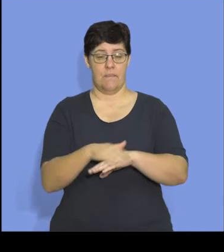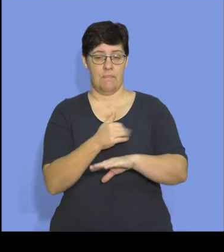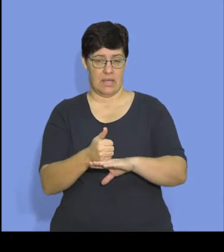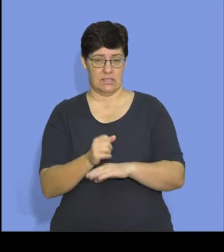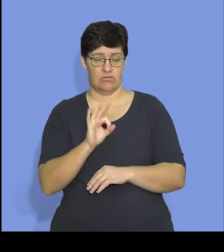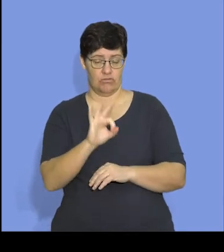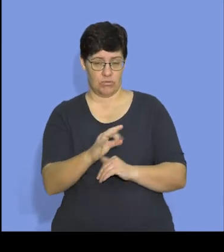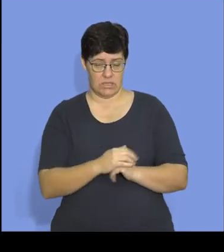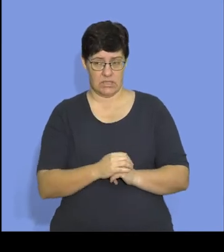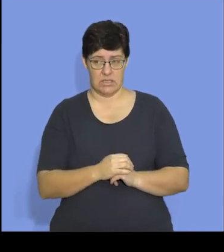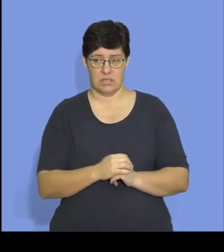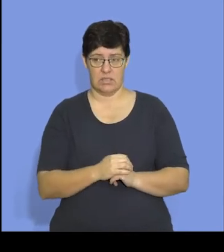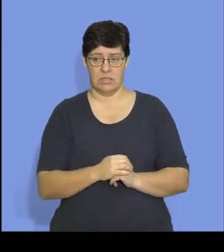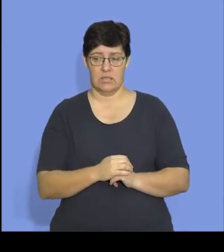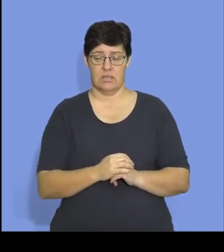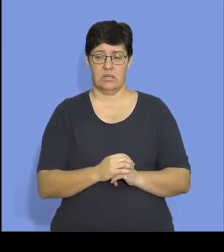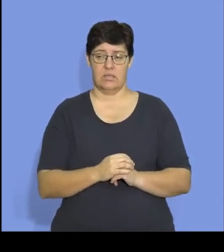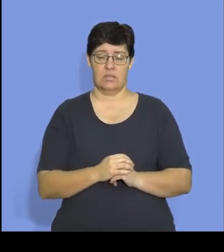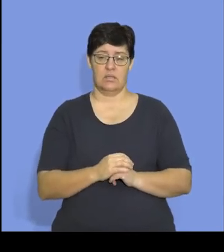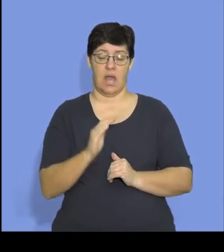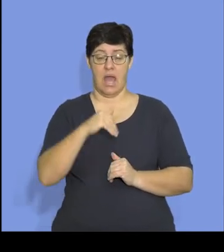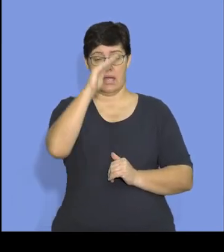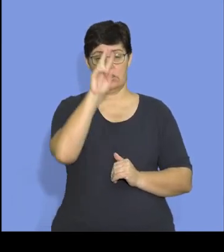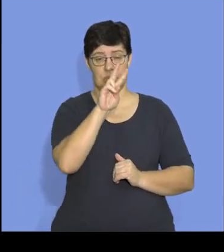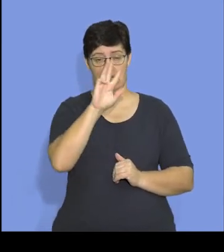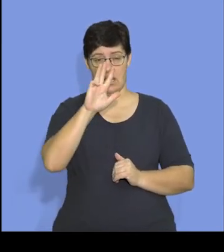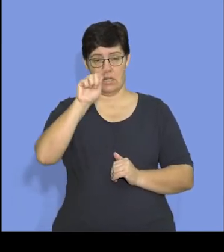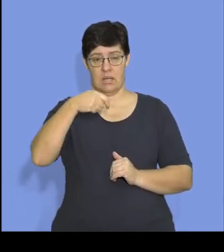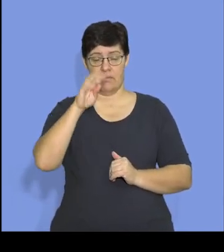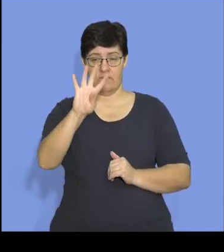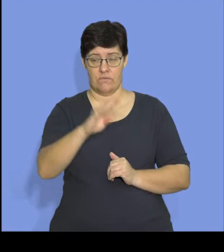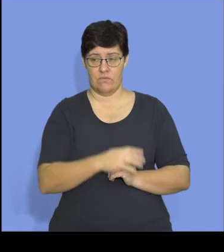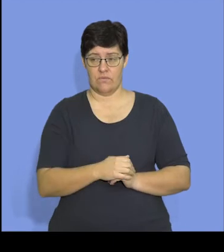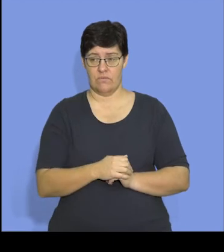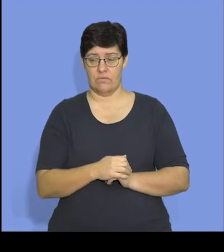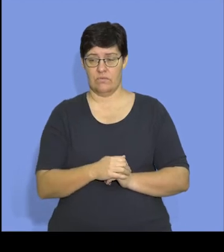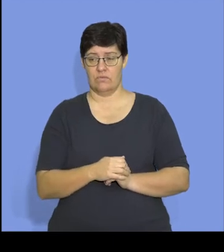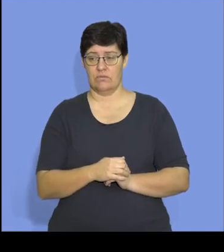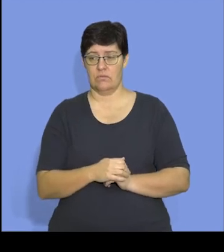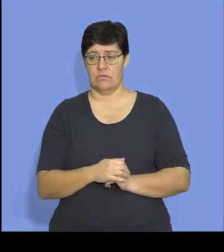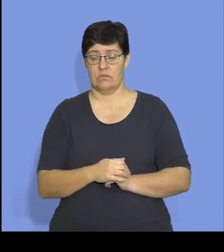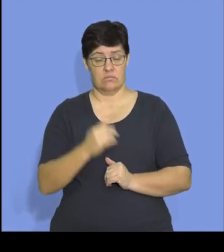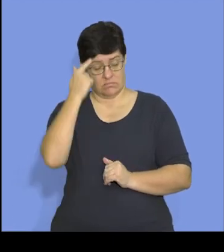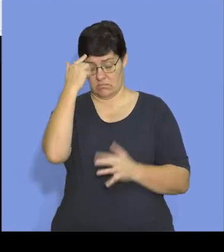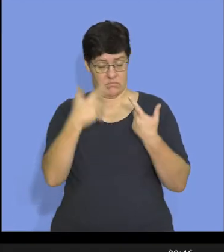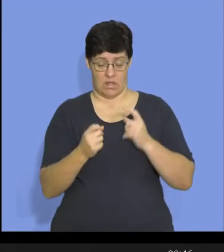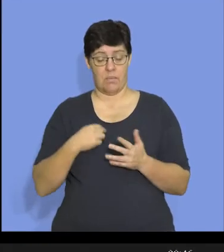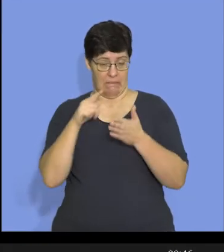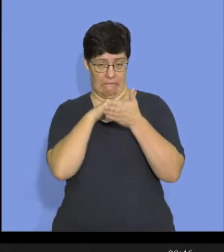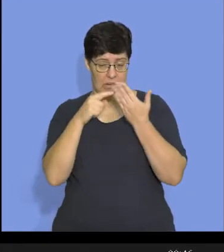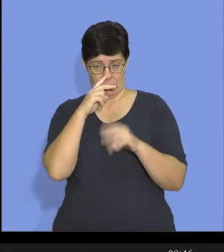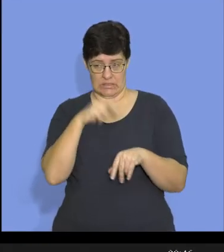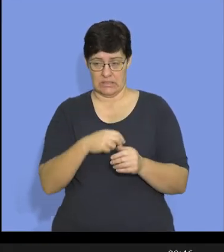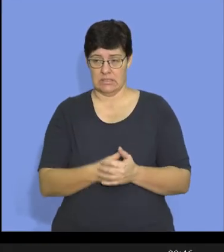3. My height is 29,4. I most certainly cannot do this in